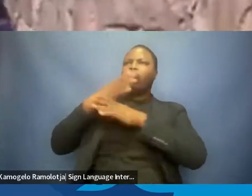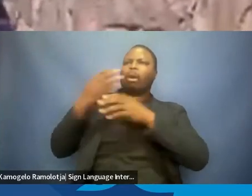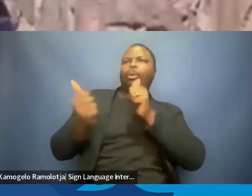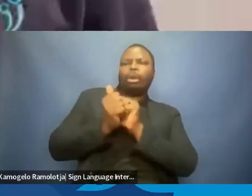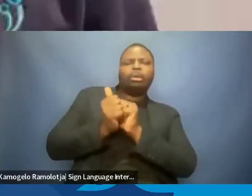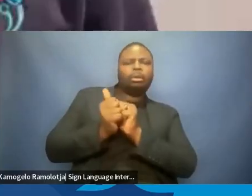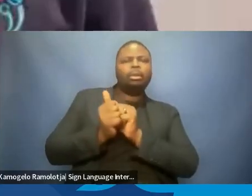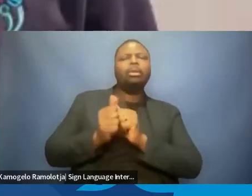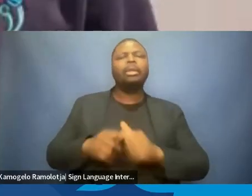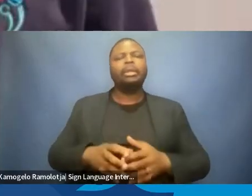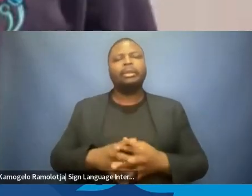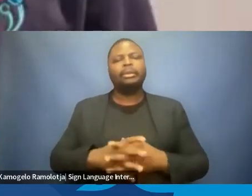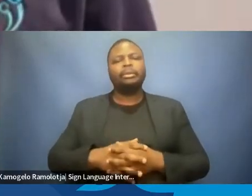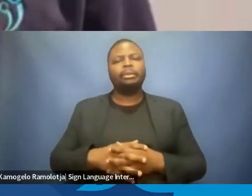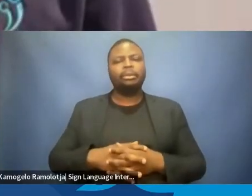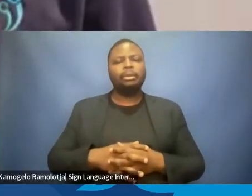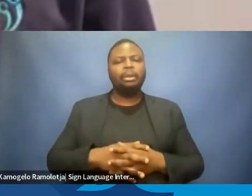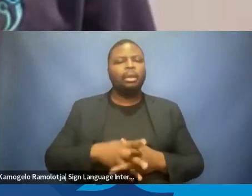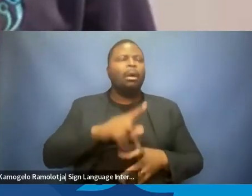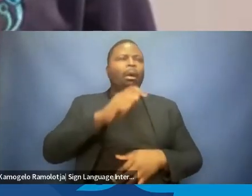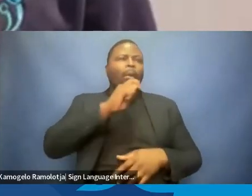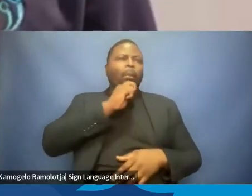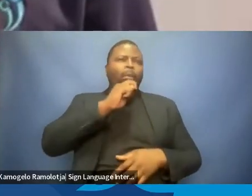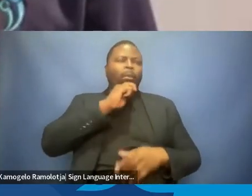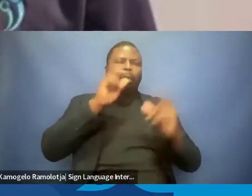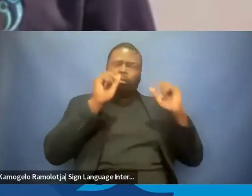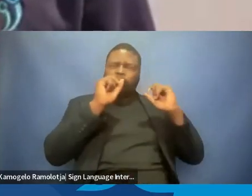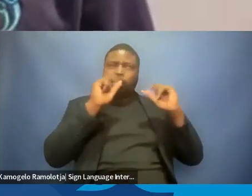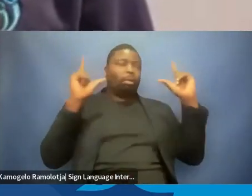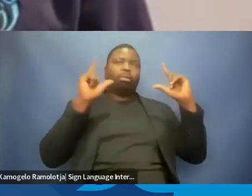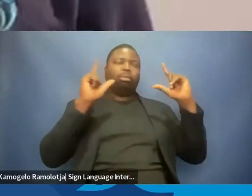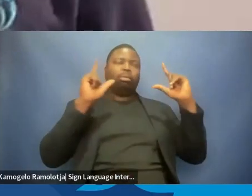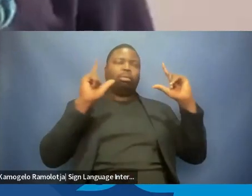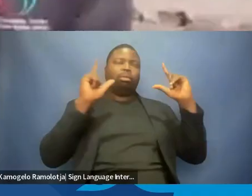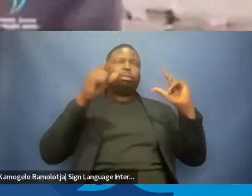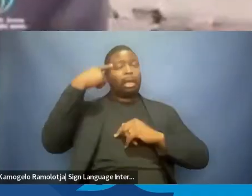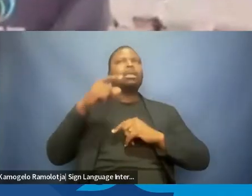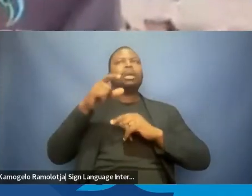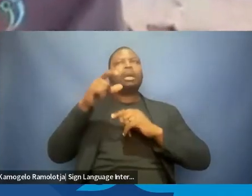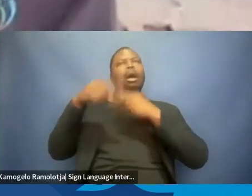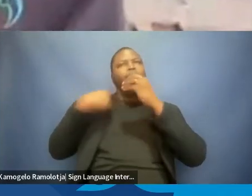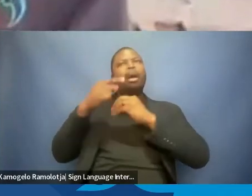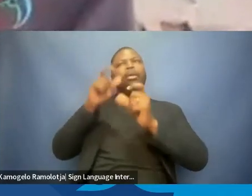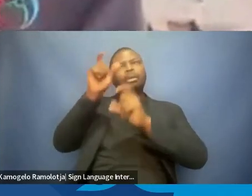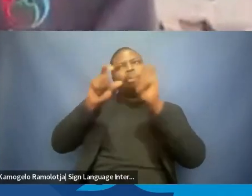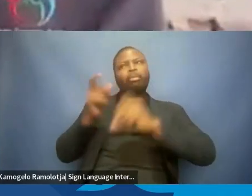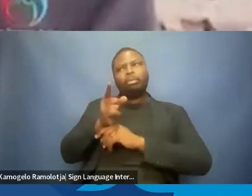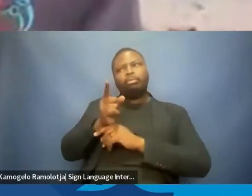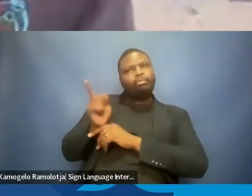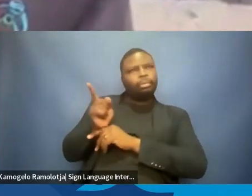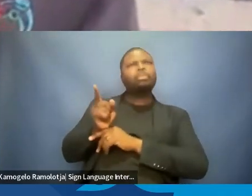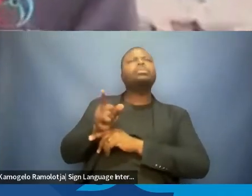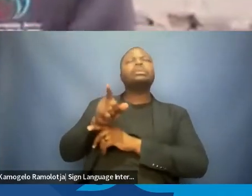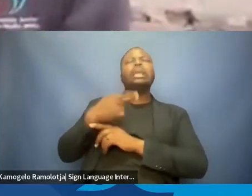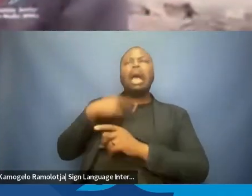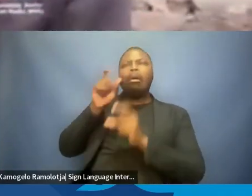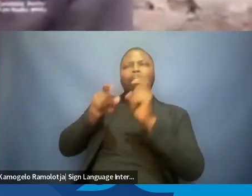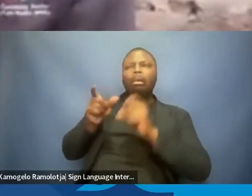What I do when I wake up in the morning, I think about this population and I figure that they have no support